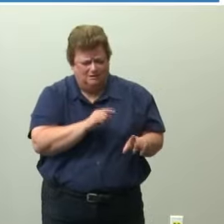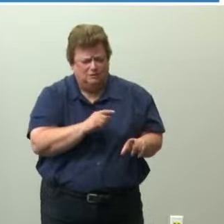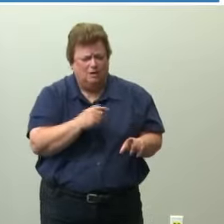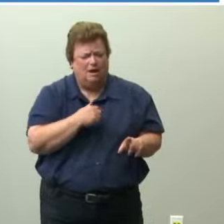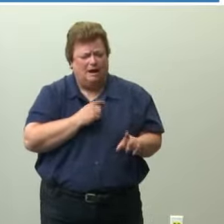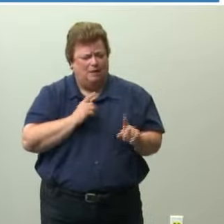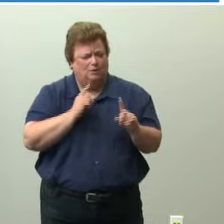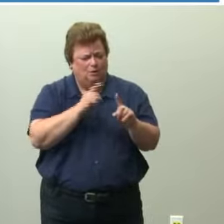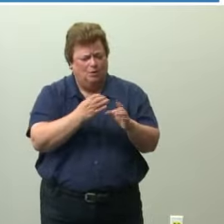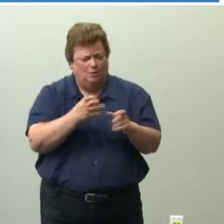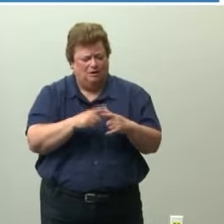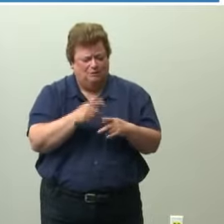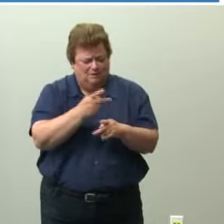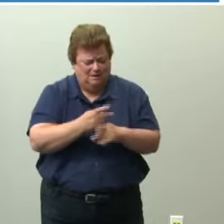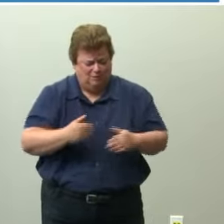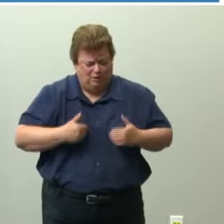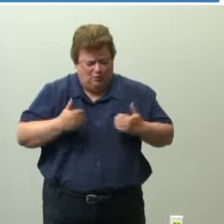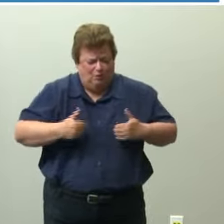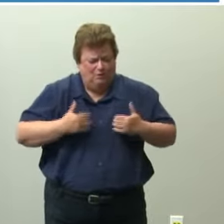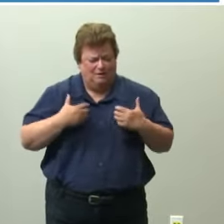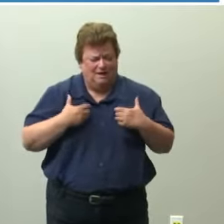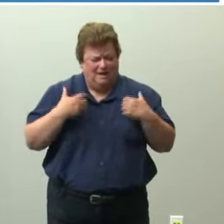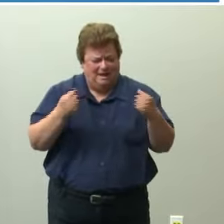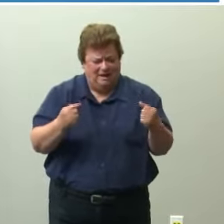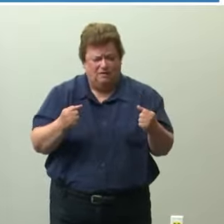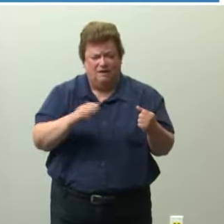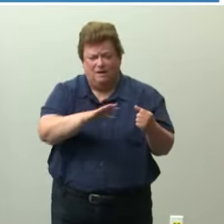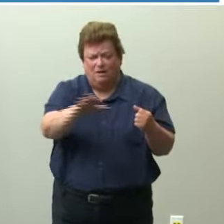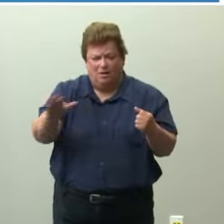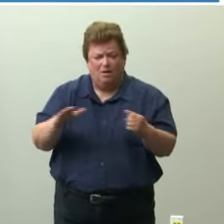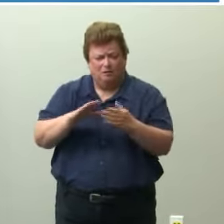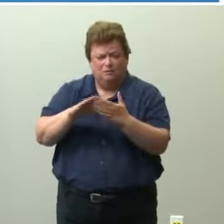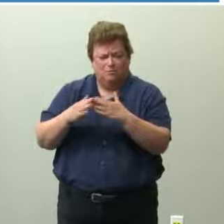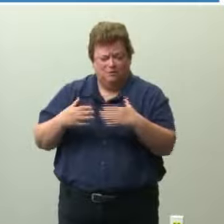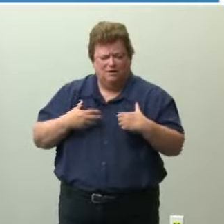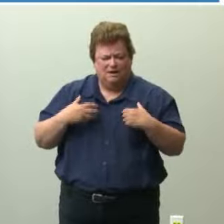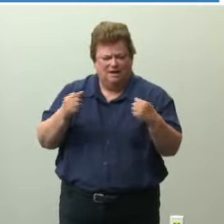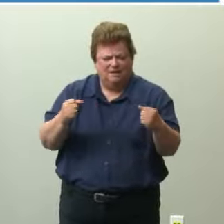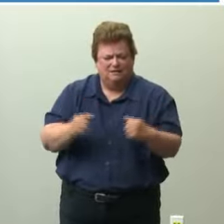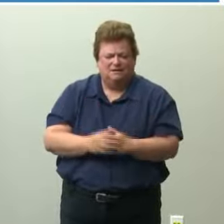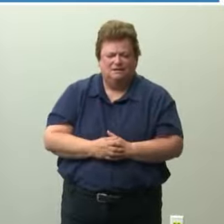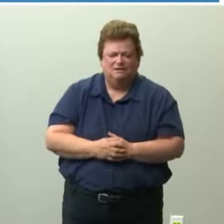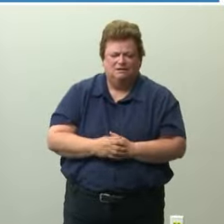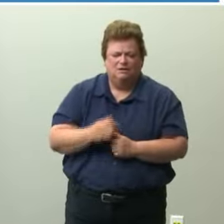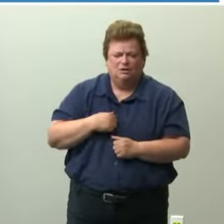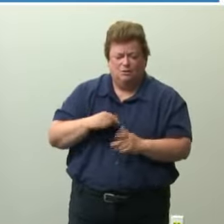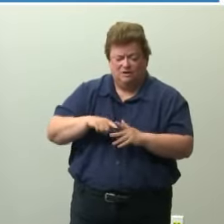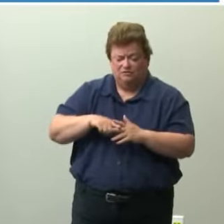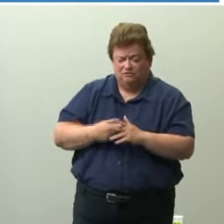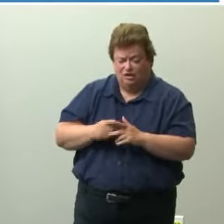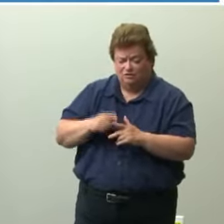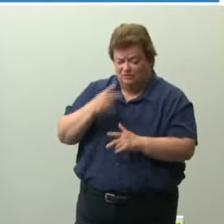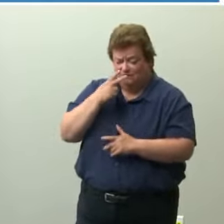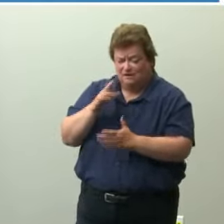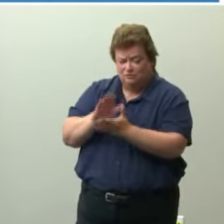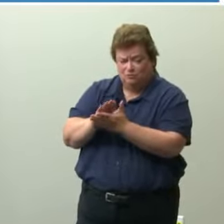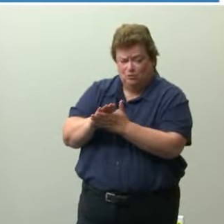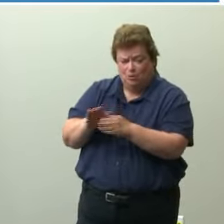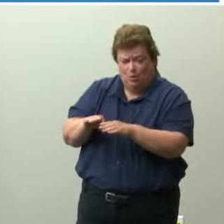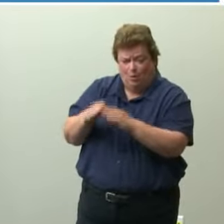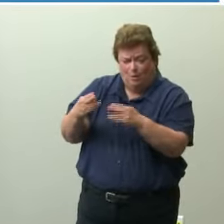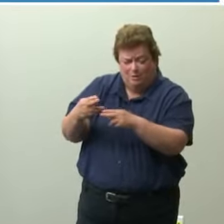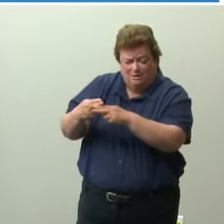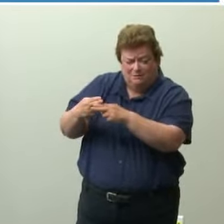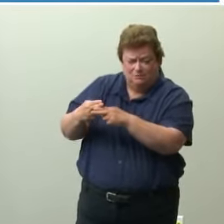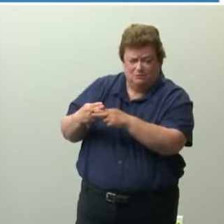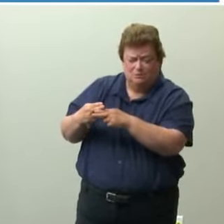keep our youth healthy and the rest of our community healthy too. As we start to see schools open up in the next few weeks, we're